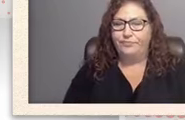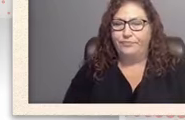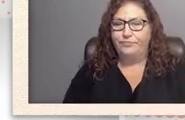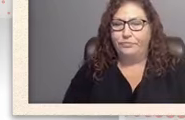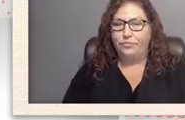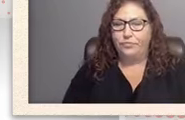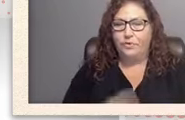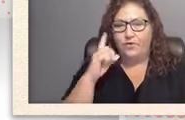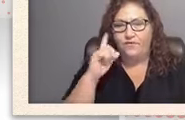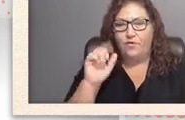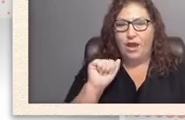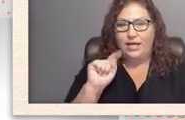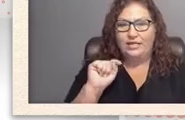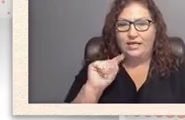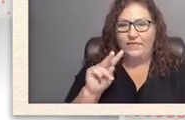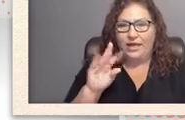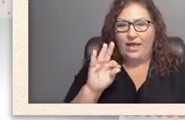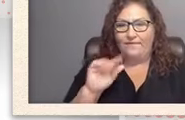ATVFL.